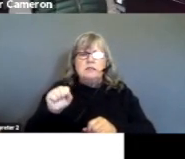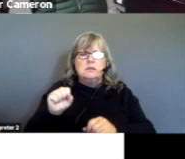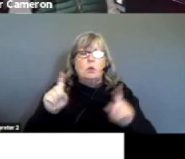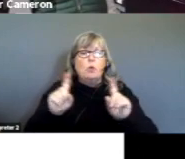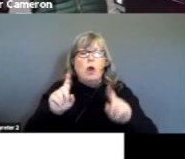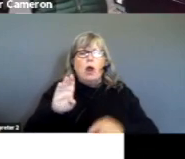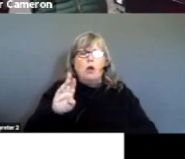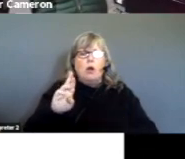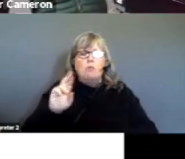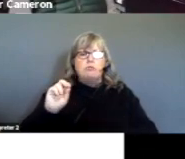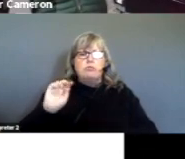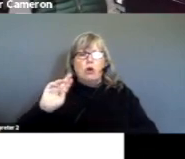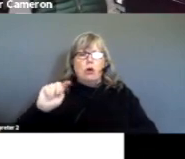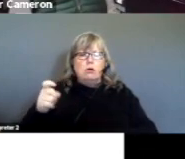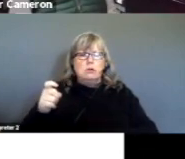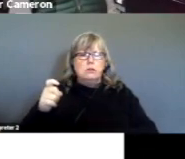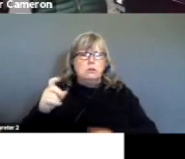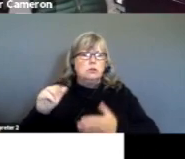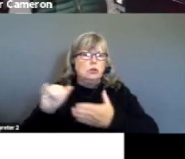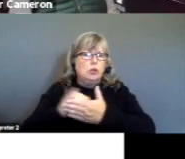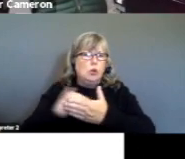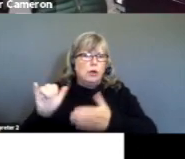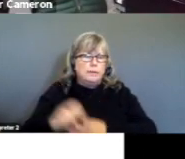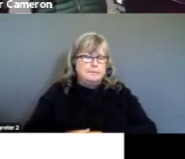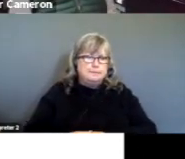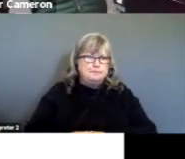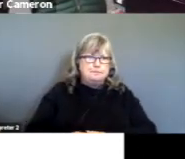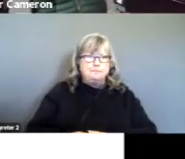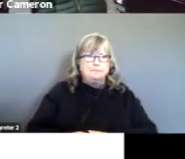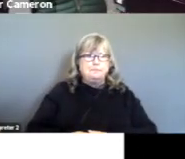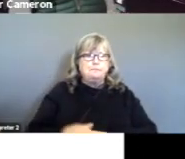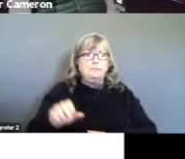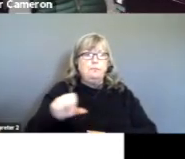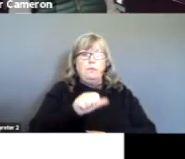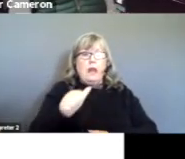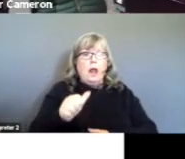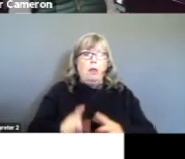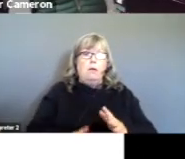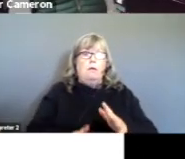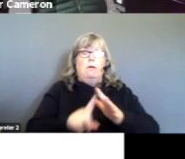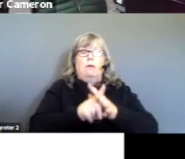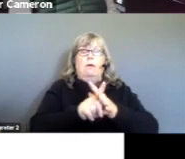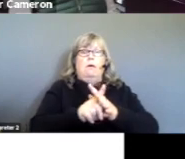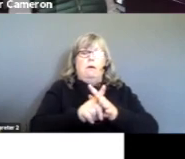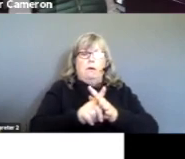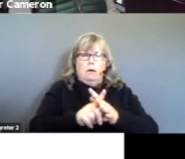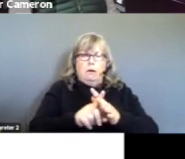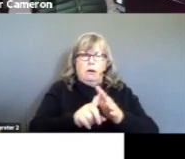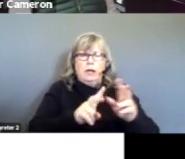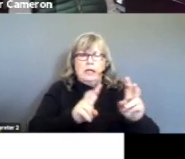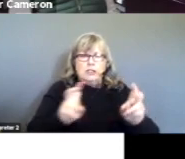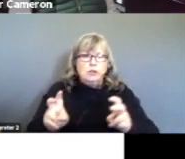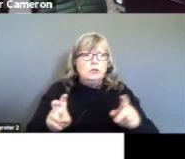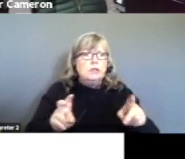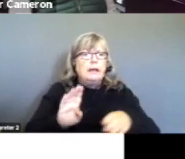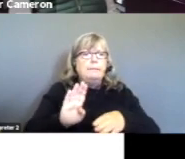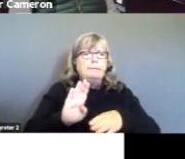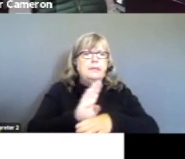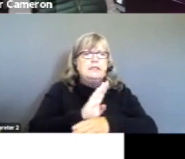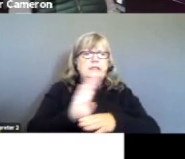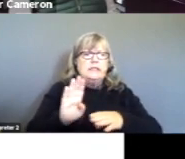All right, some other emerging issues. Business conversions. You know, the